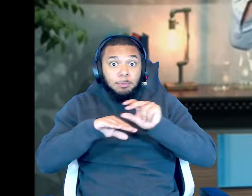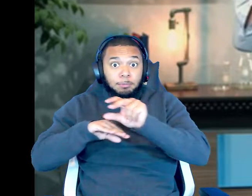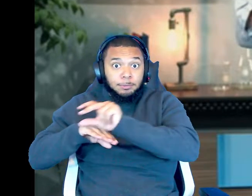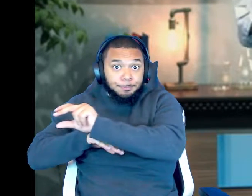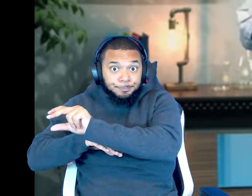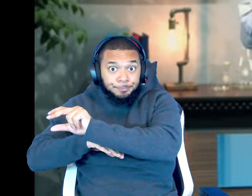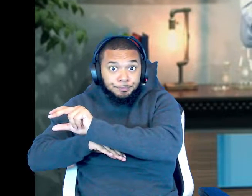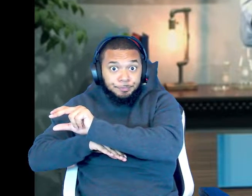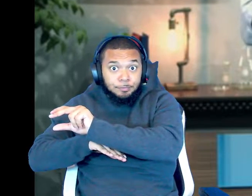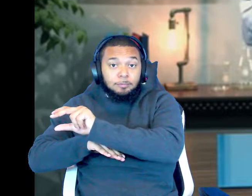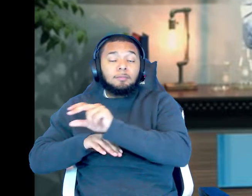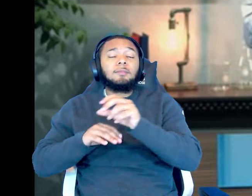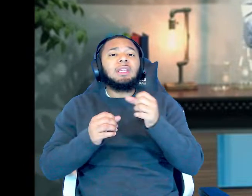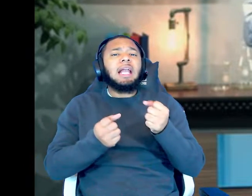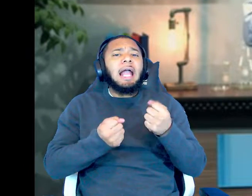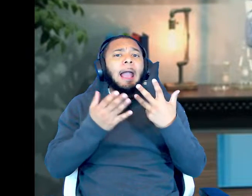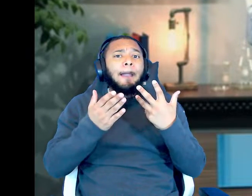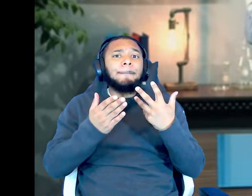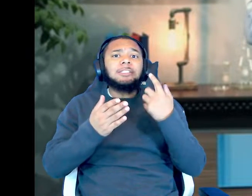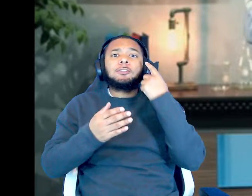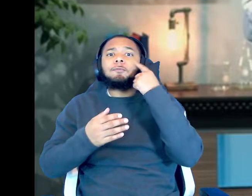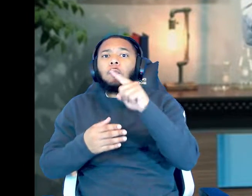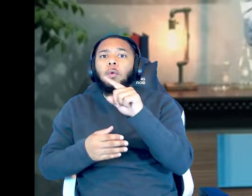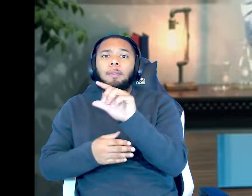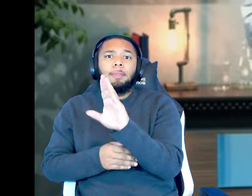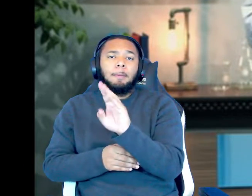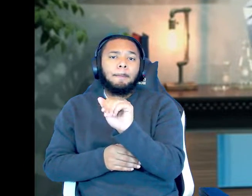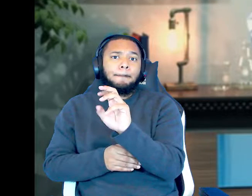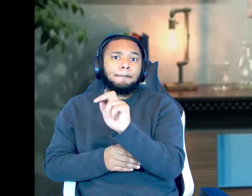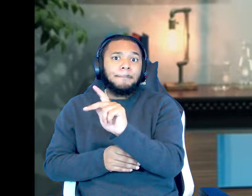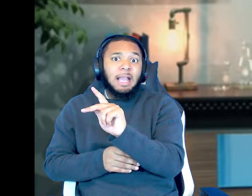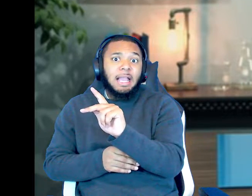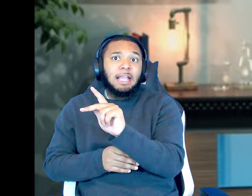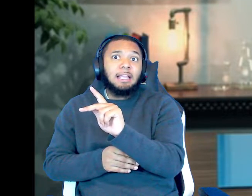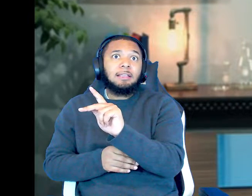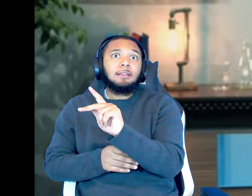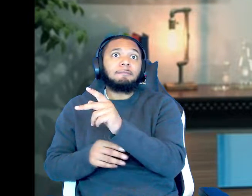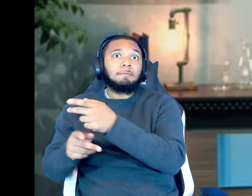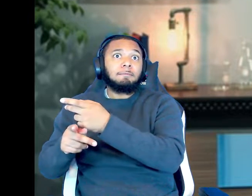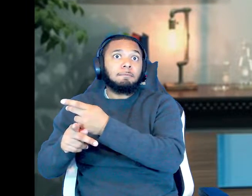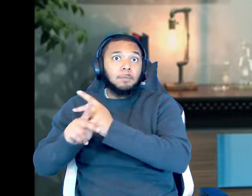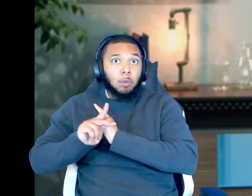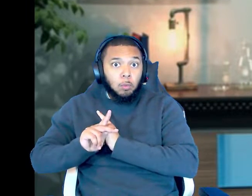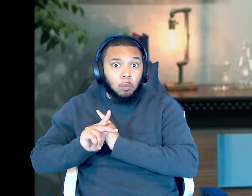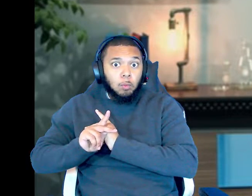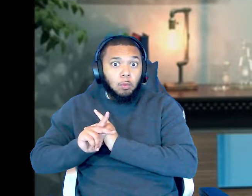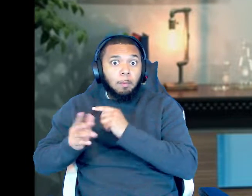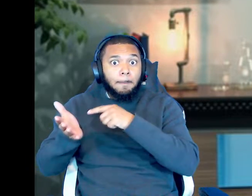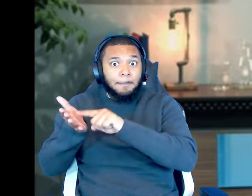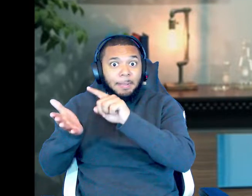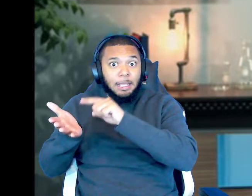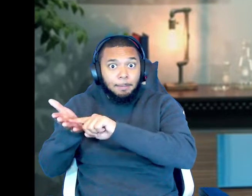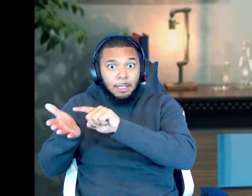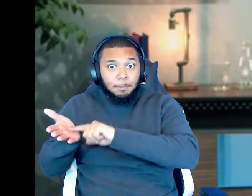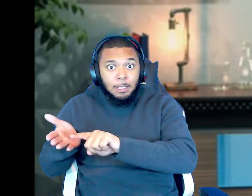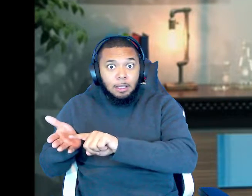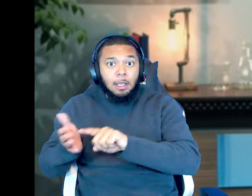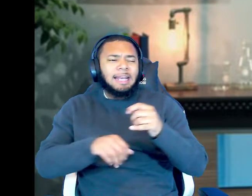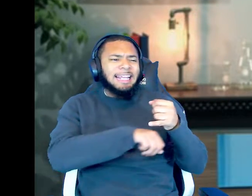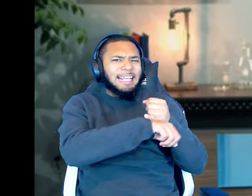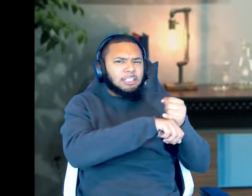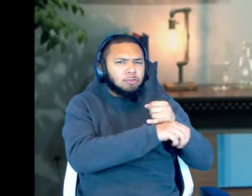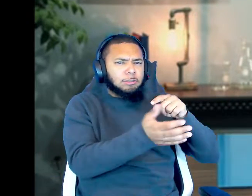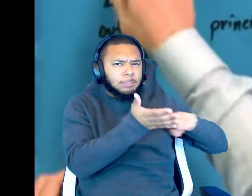amount you are sending to the bank in terms of how much you owed and how much you owed in interest. So